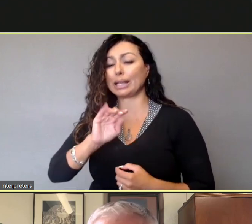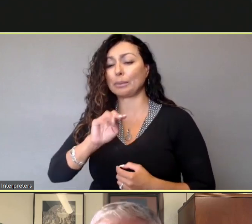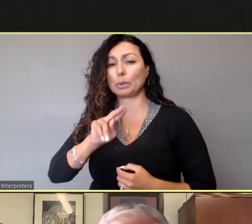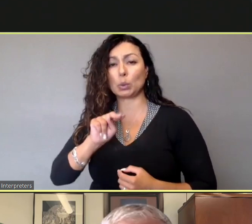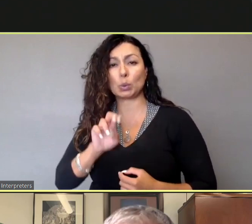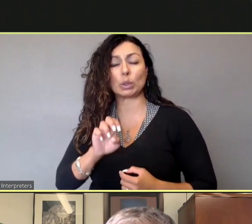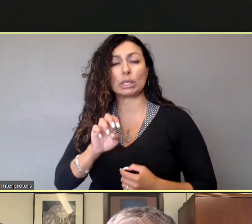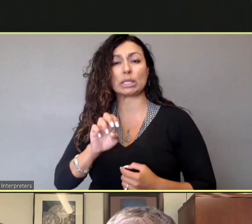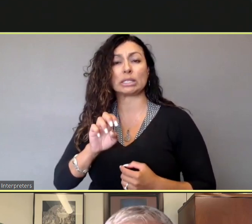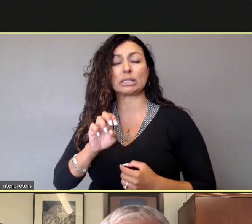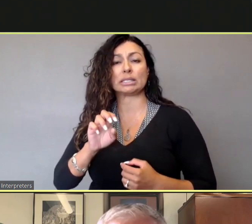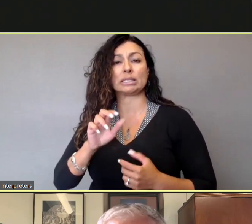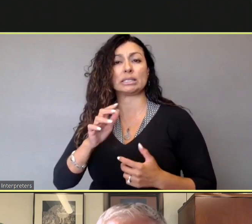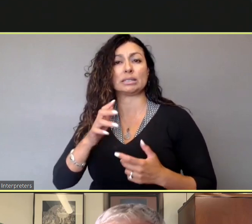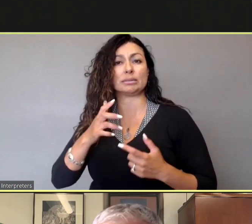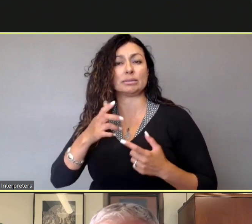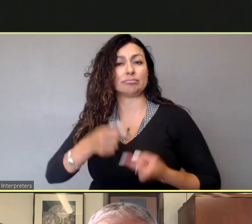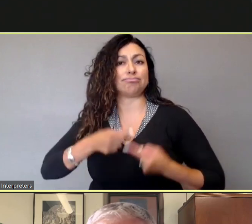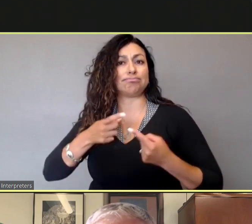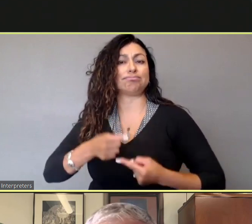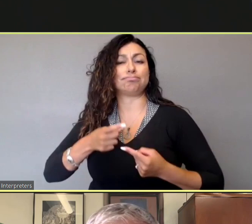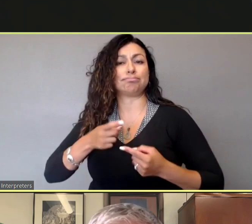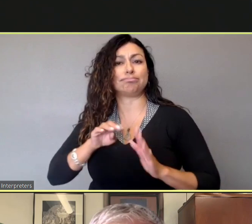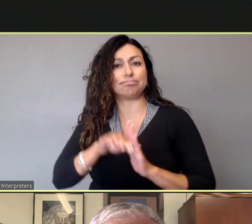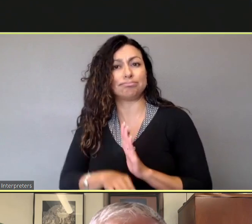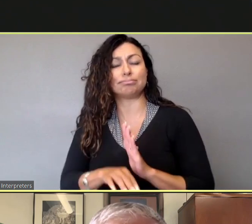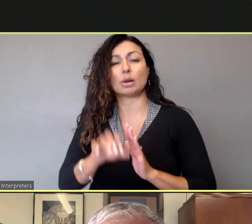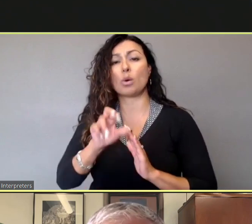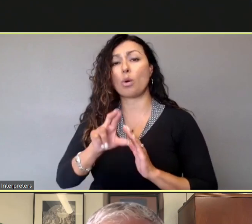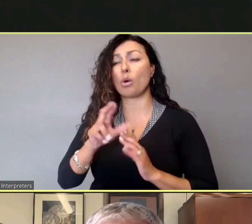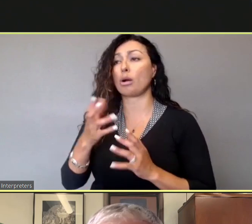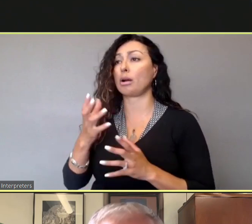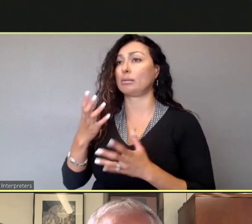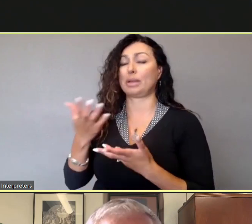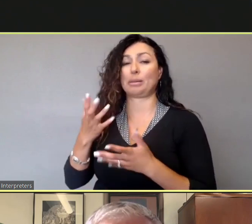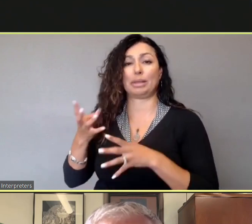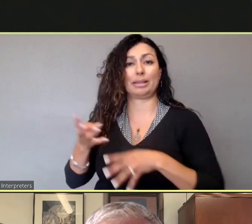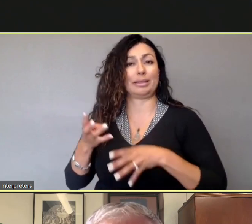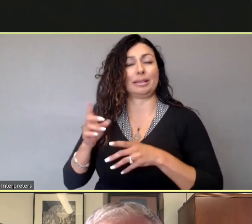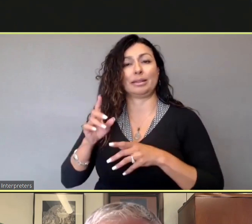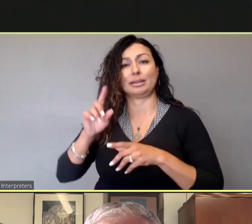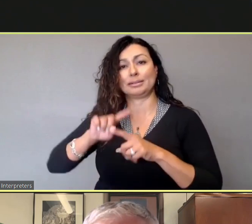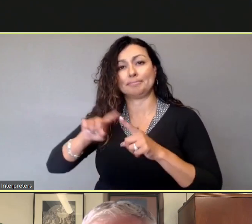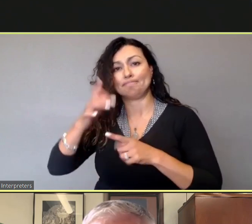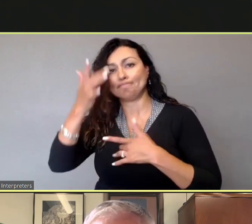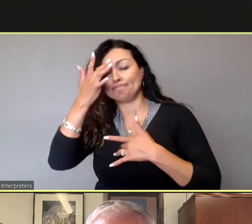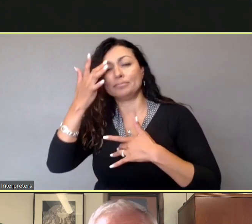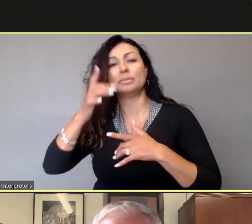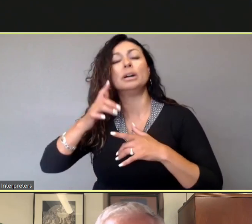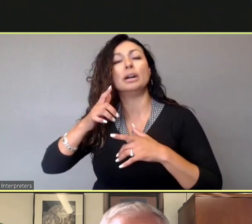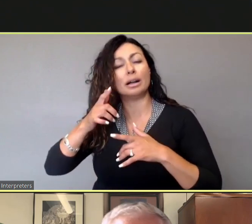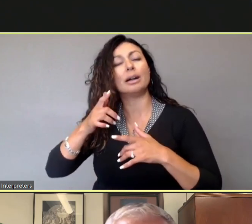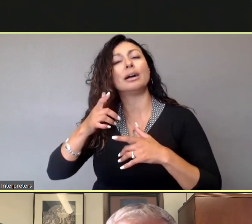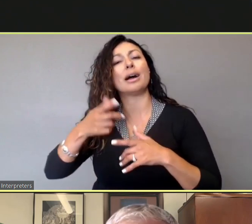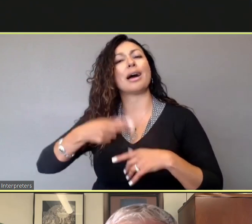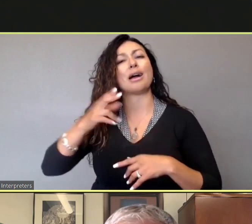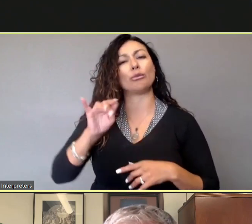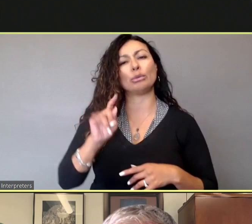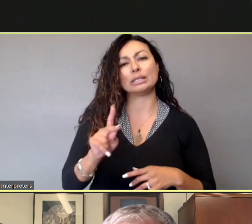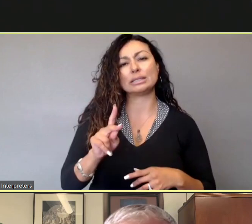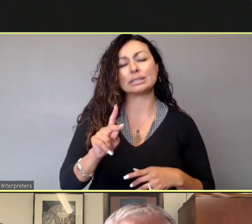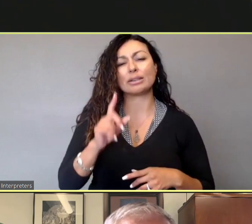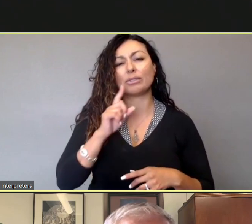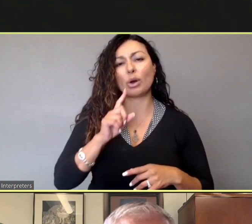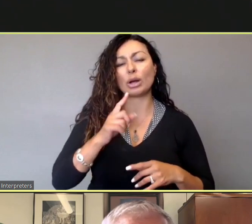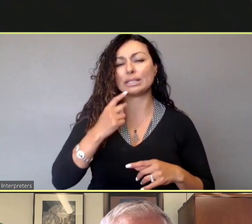undergoing chemotherapy, and we need to be really careful not to infect them. We still have many New Mexicans who are at higher risk for